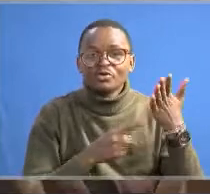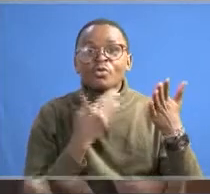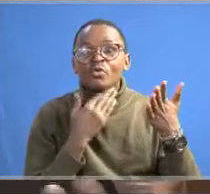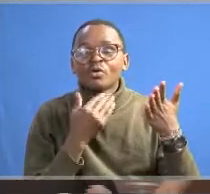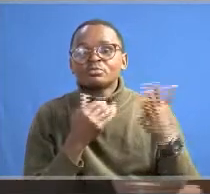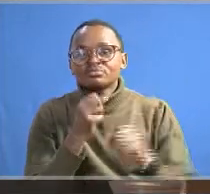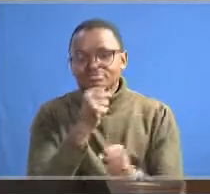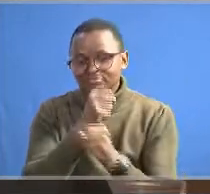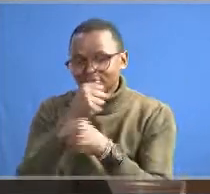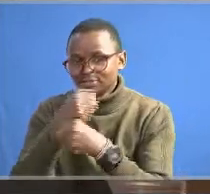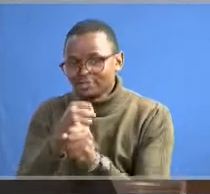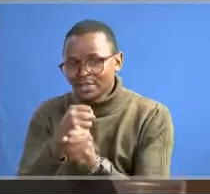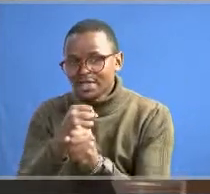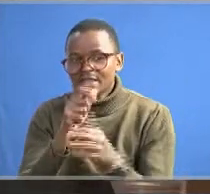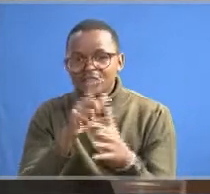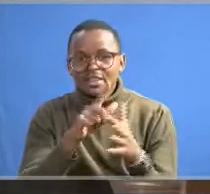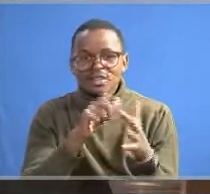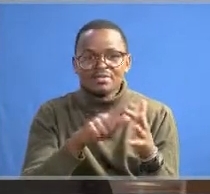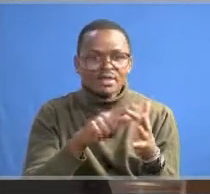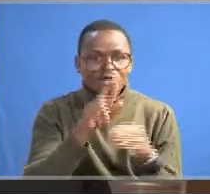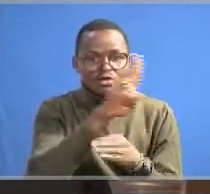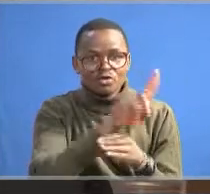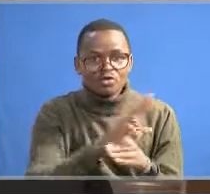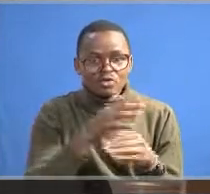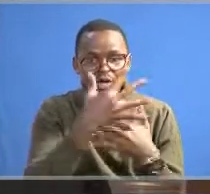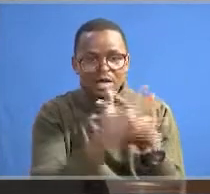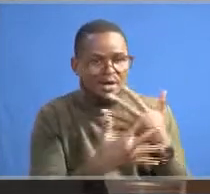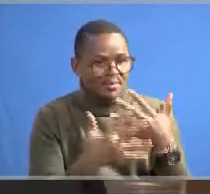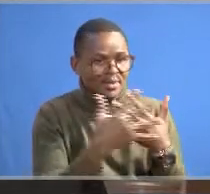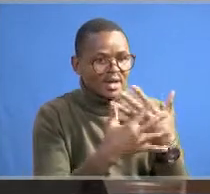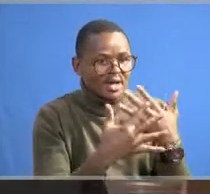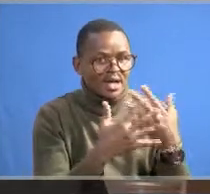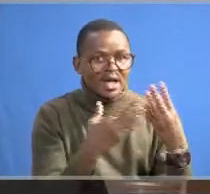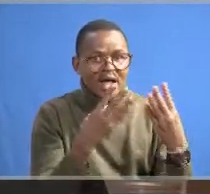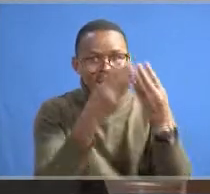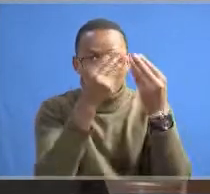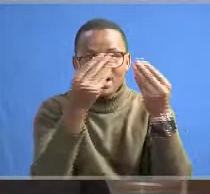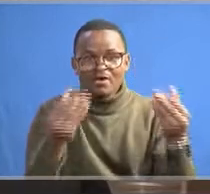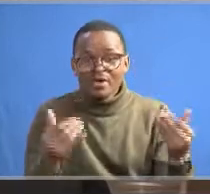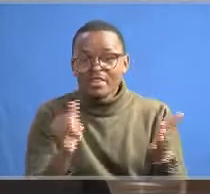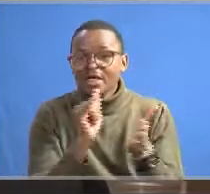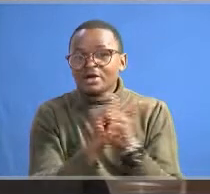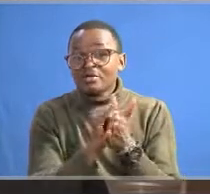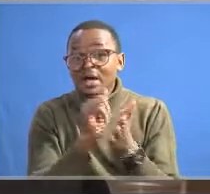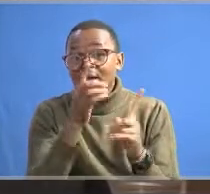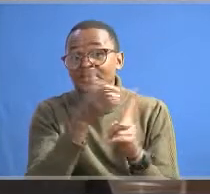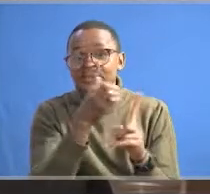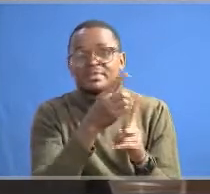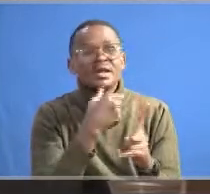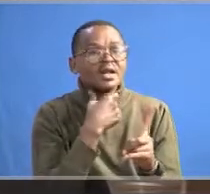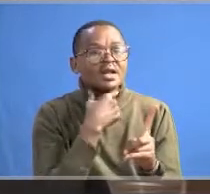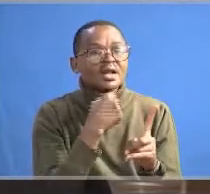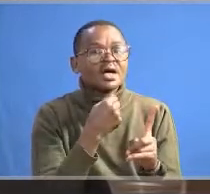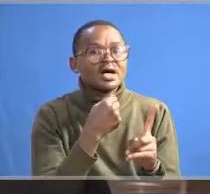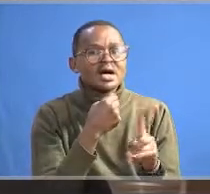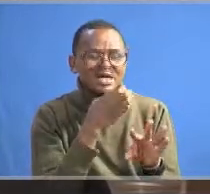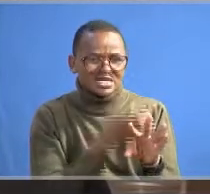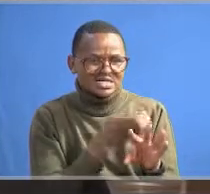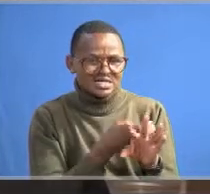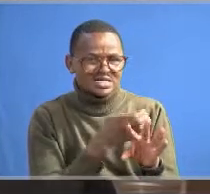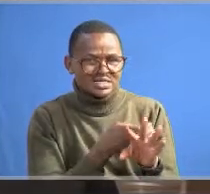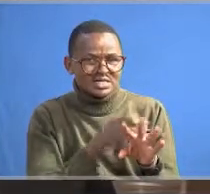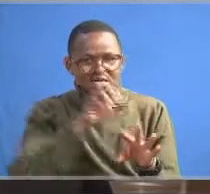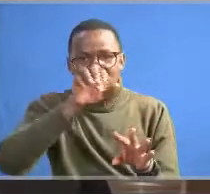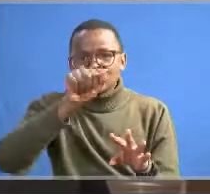make. Then use your computer, a software that can design. That's like SolidWorks,